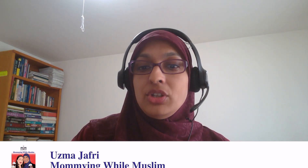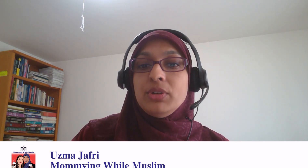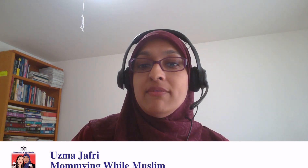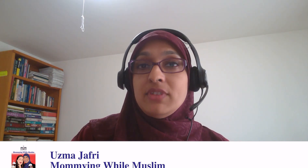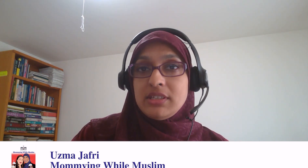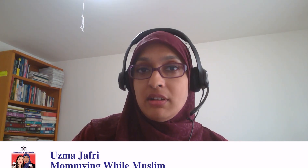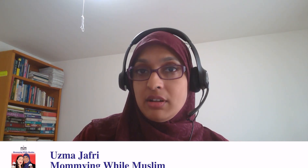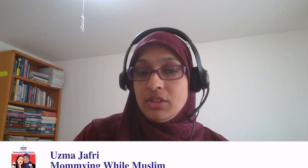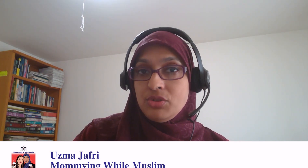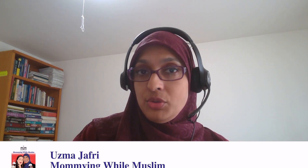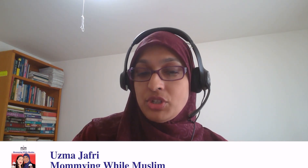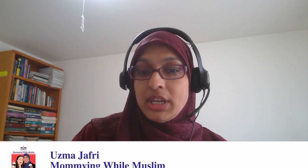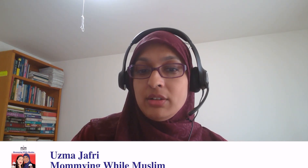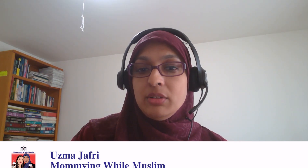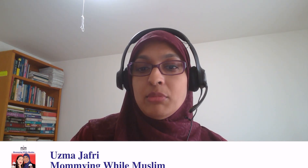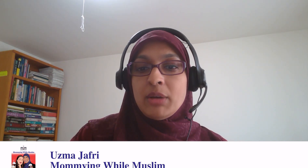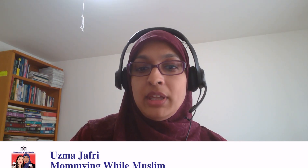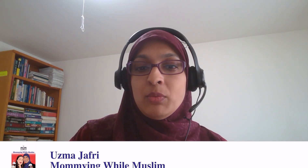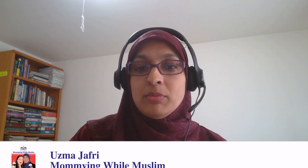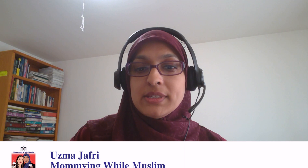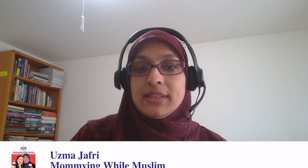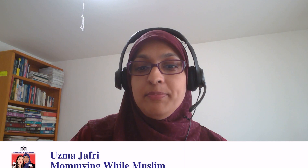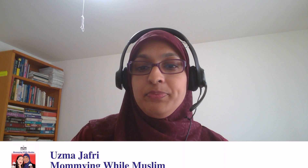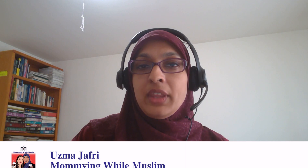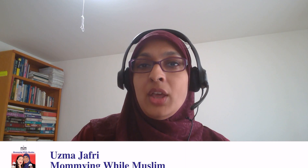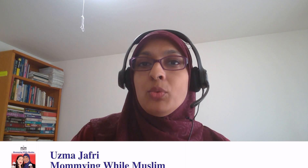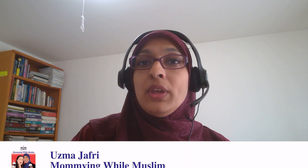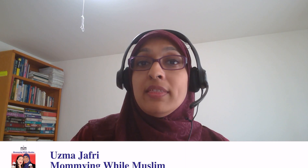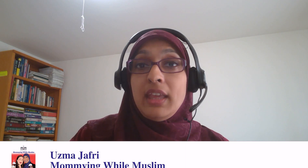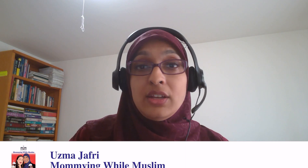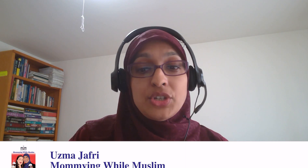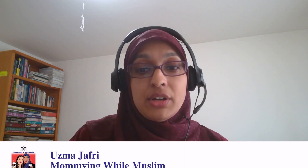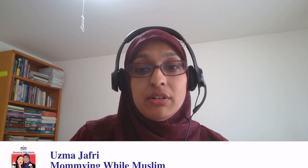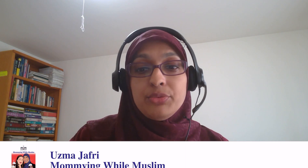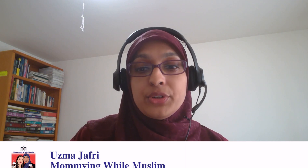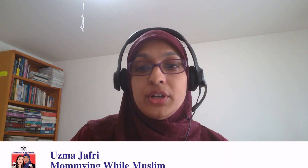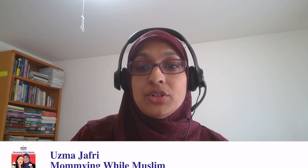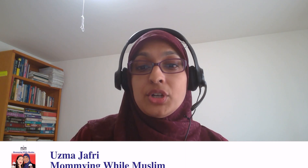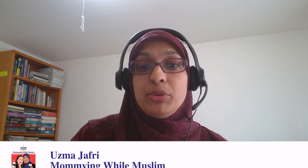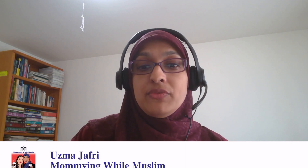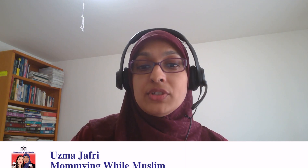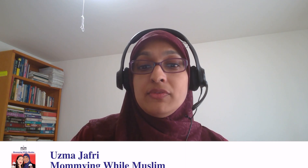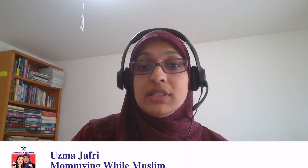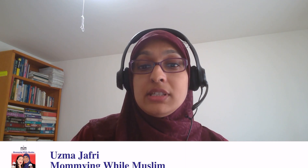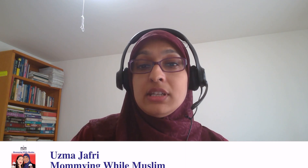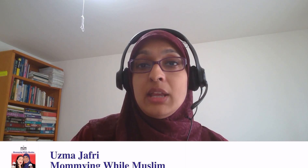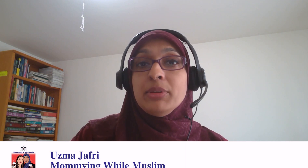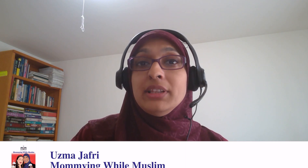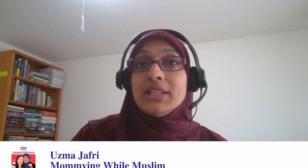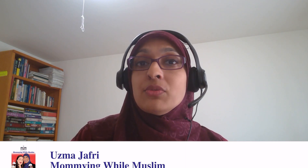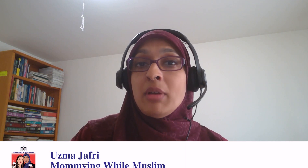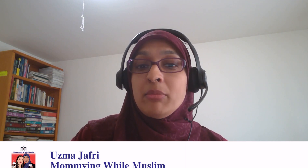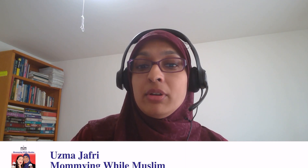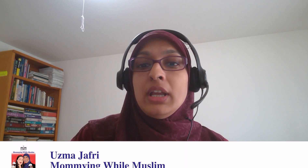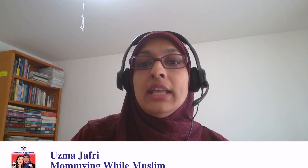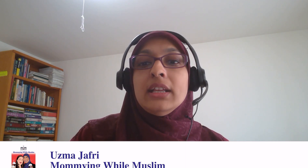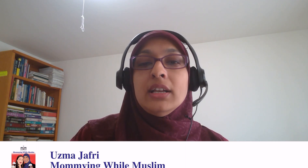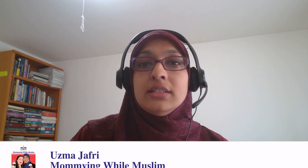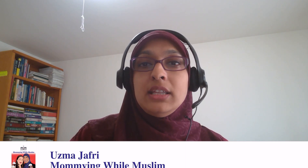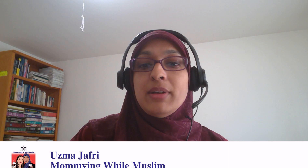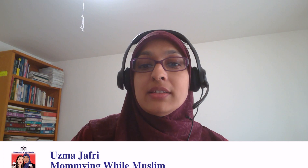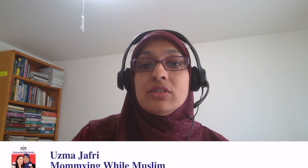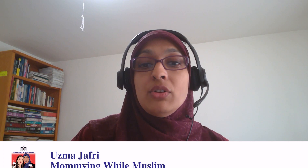our speaker, you can visit our YouTube channel, Momming While Muslim. We thank Cheryl for her interpretive services today, but let's remember